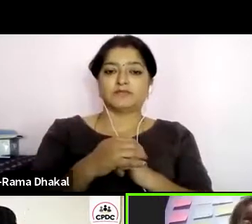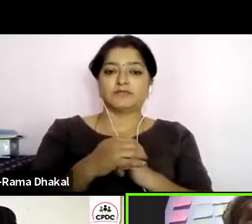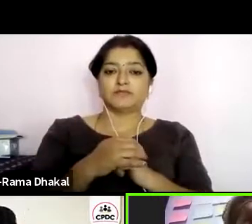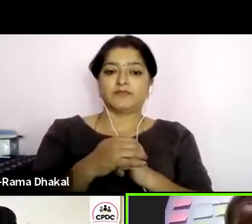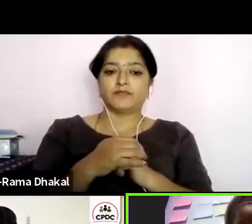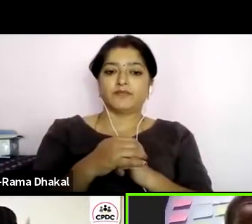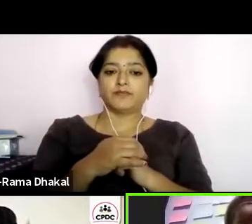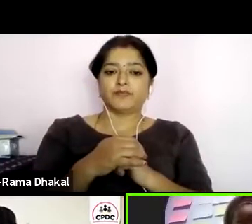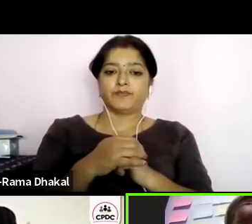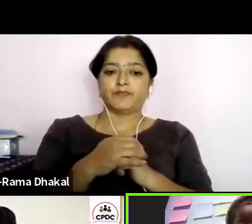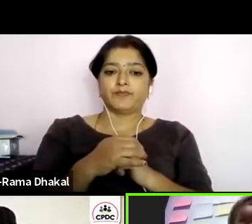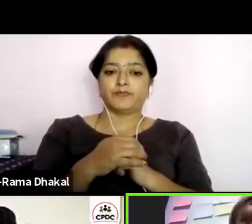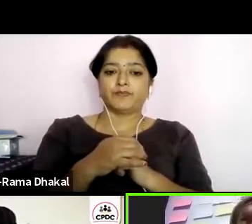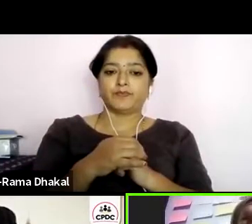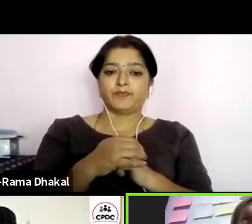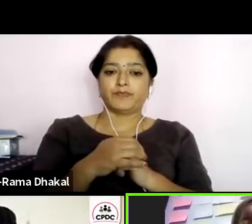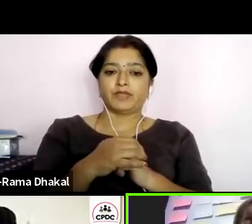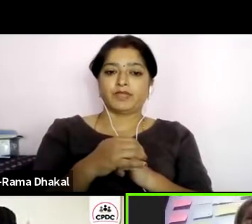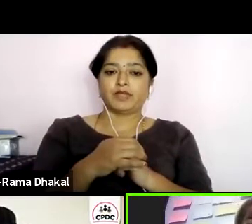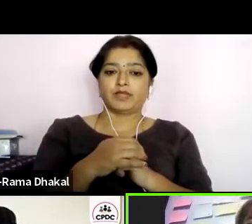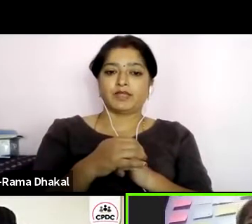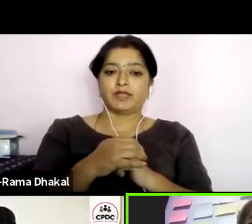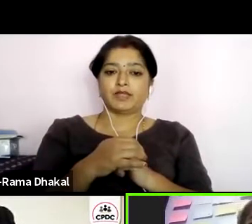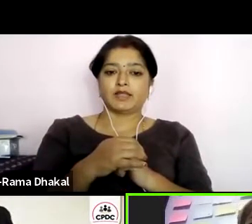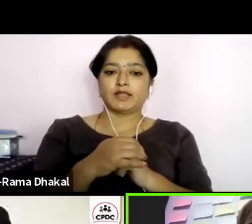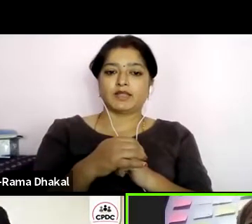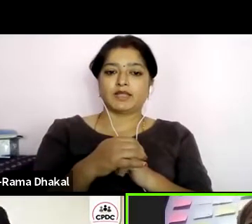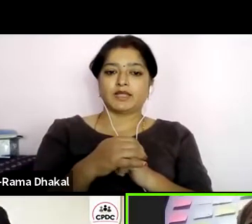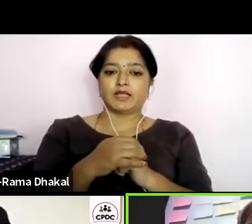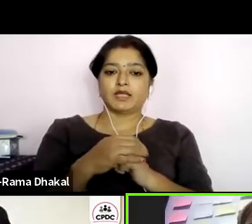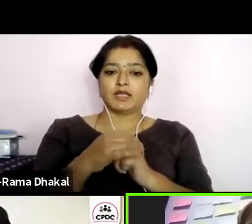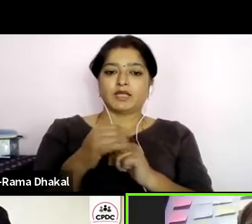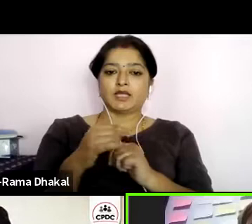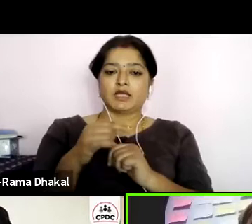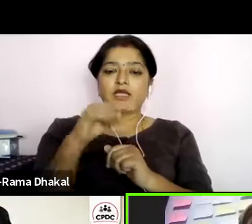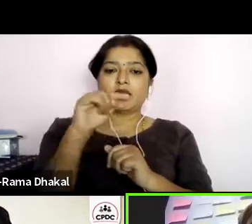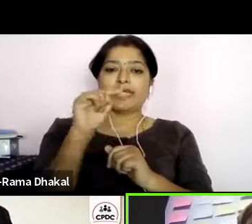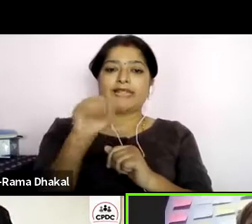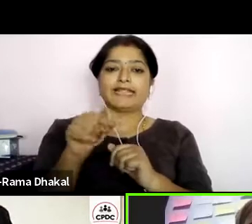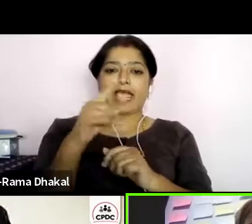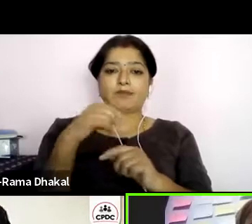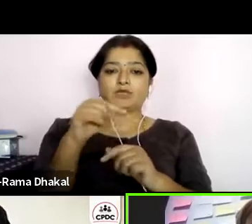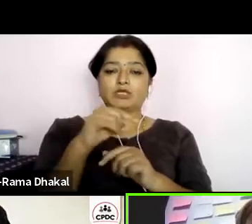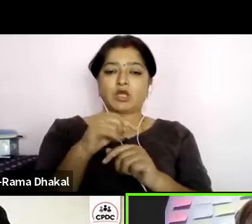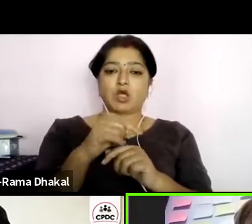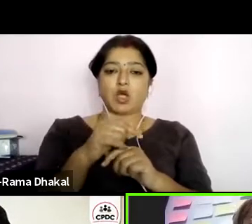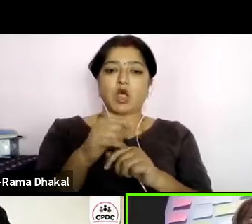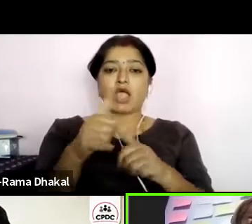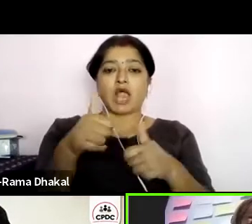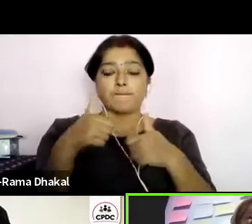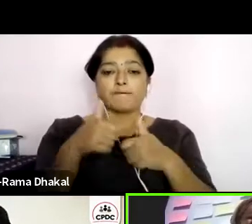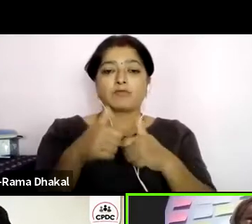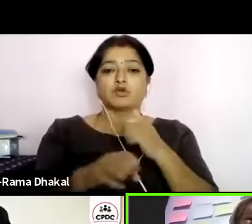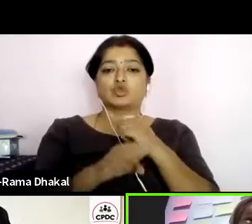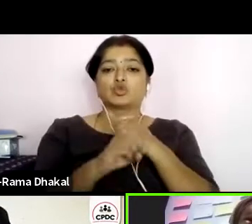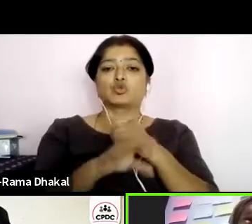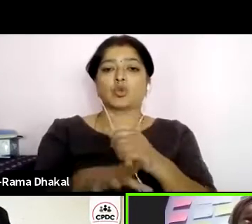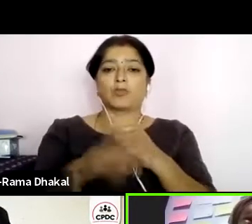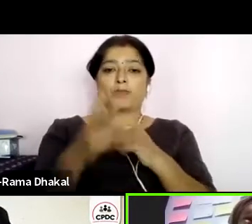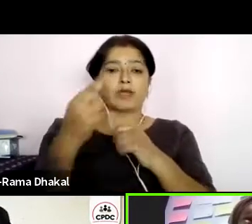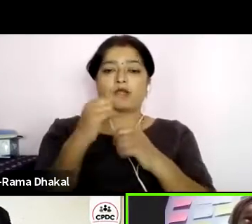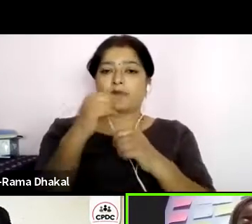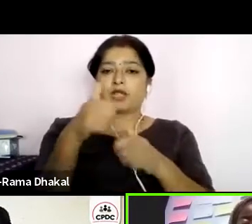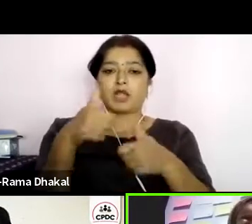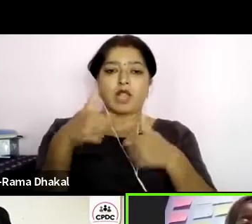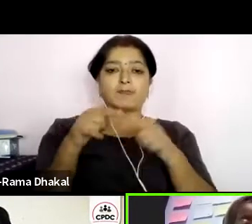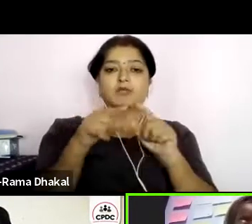to go on. And sometimes we look at the selection process to be biased because some people